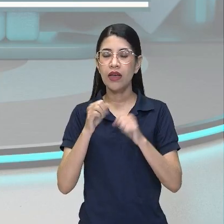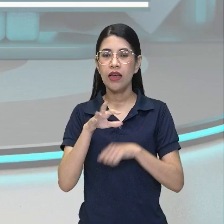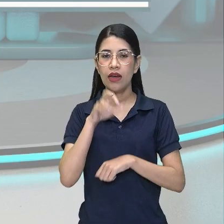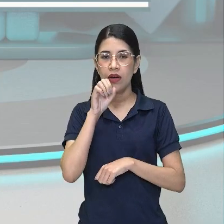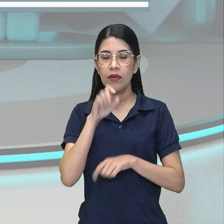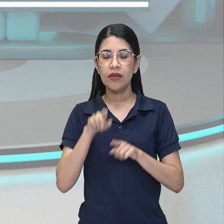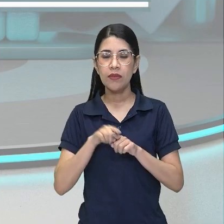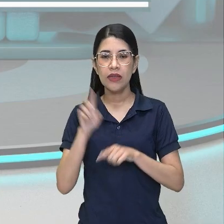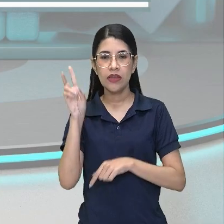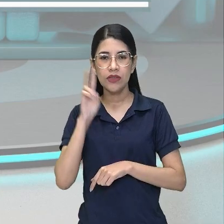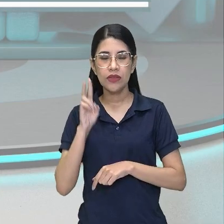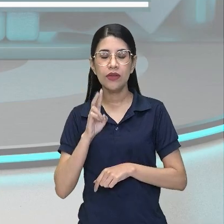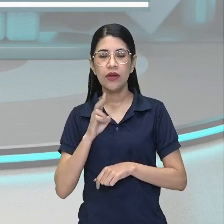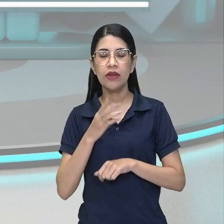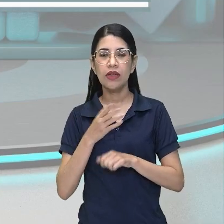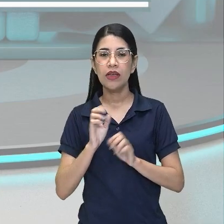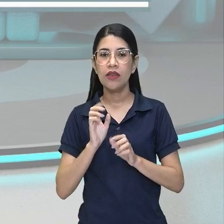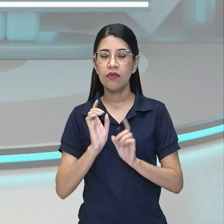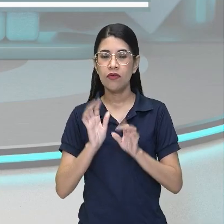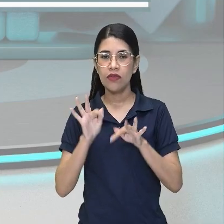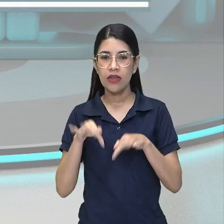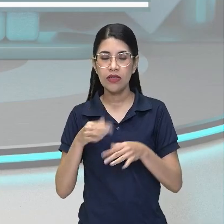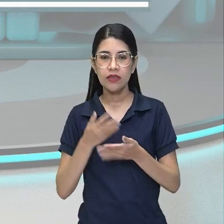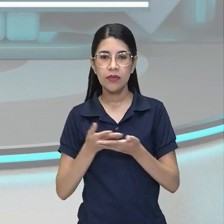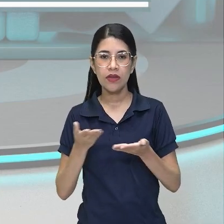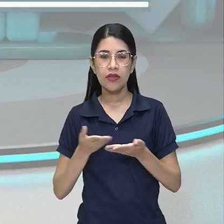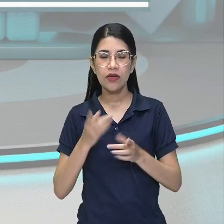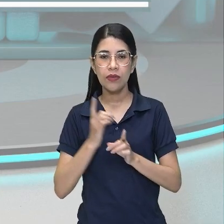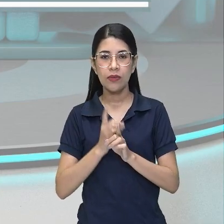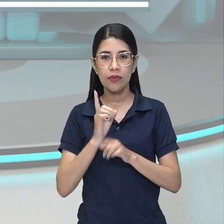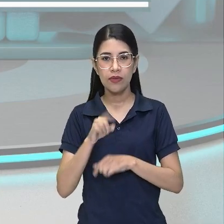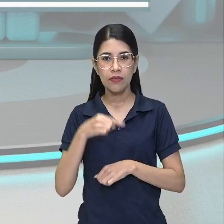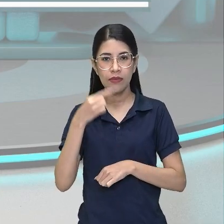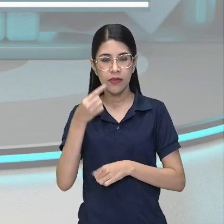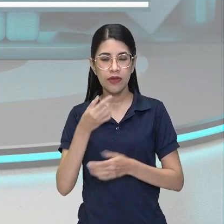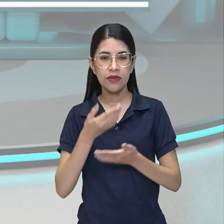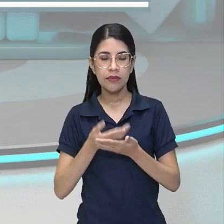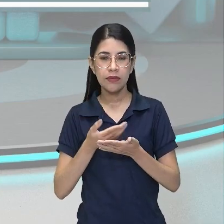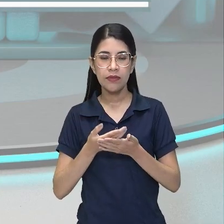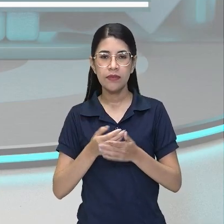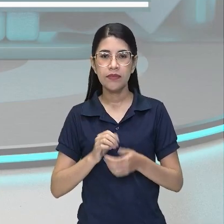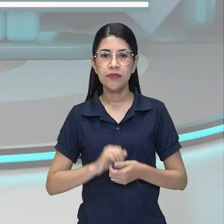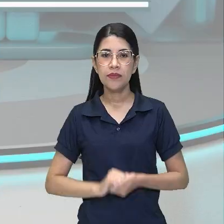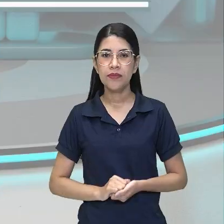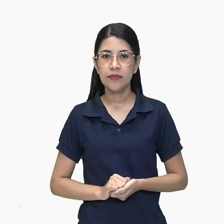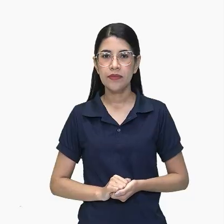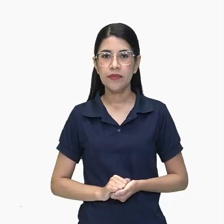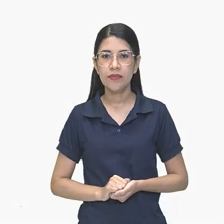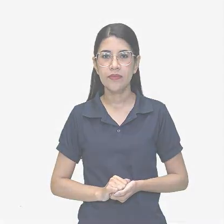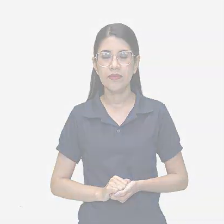ginástica aqui comigo. Eu me despeço nesse momento, mas encontro vocês numa outra oportunidade.